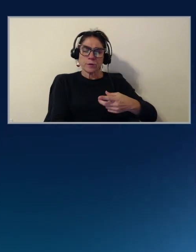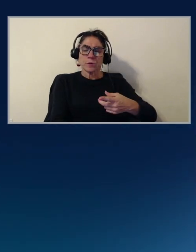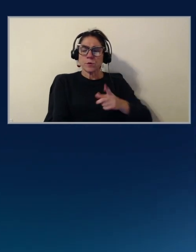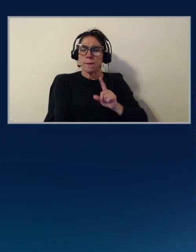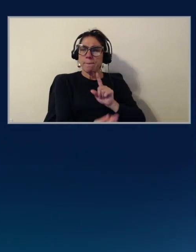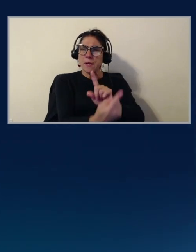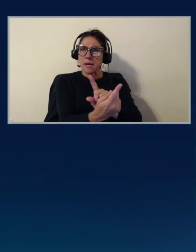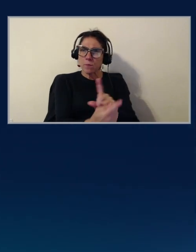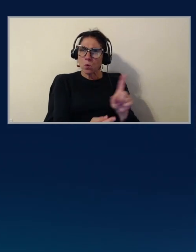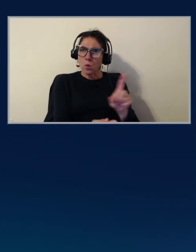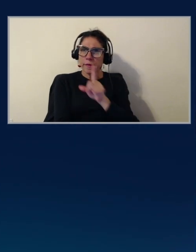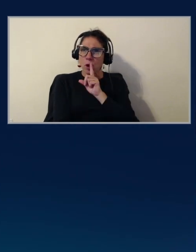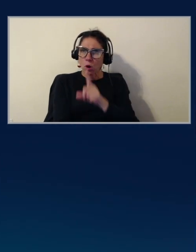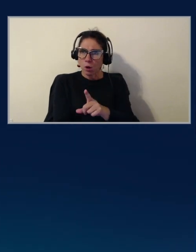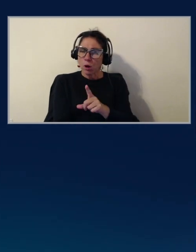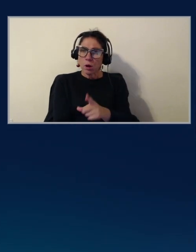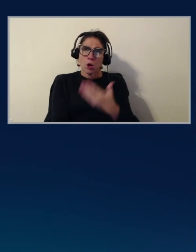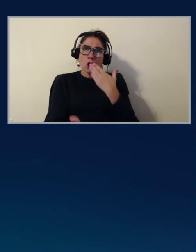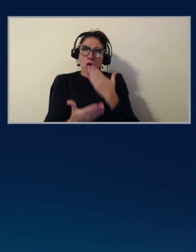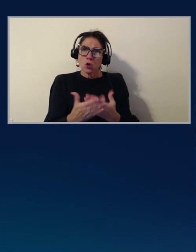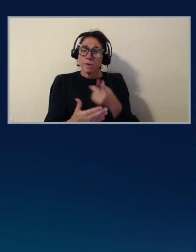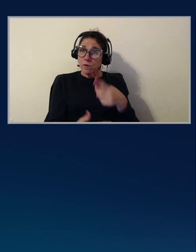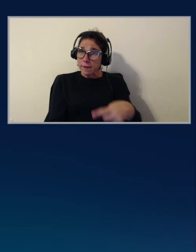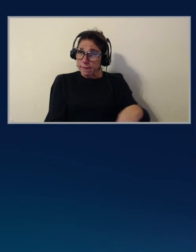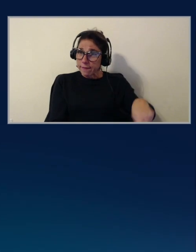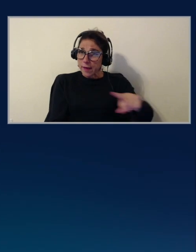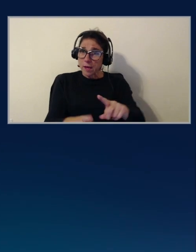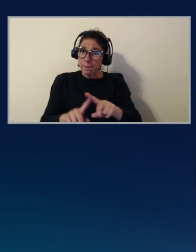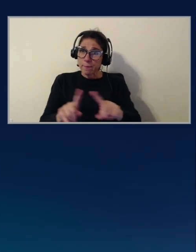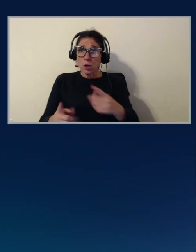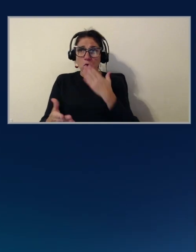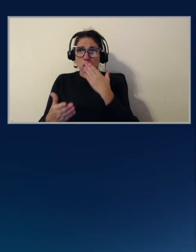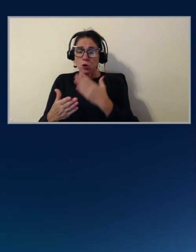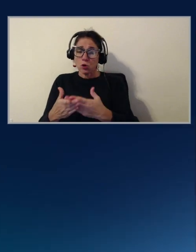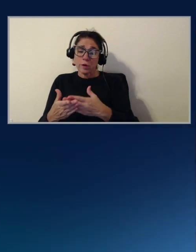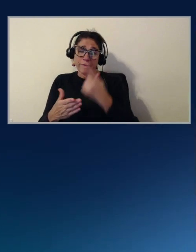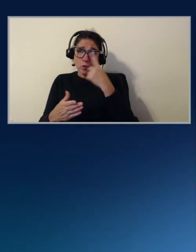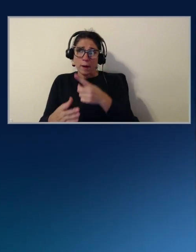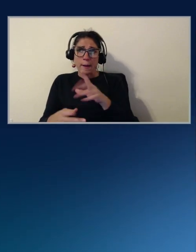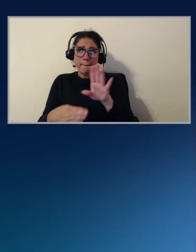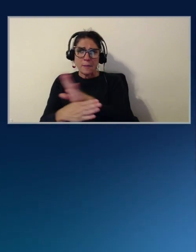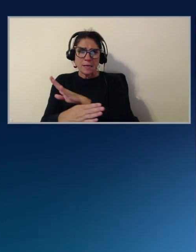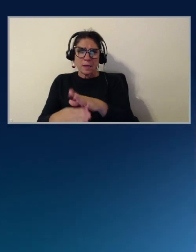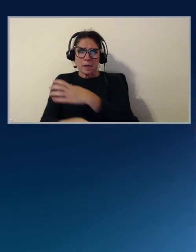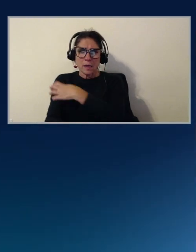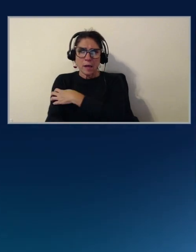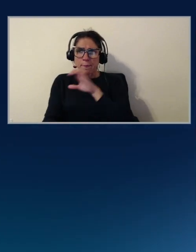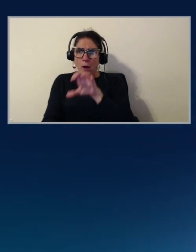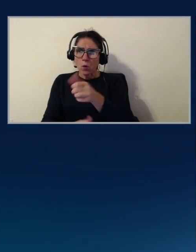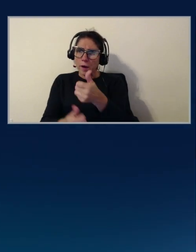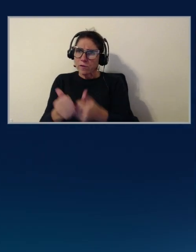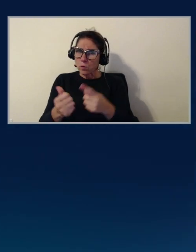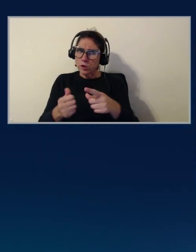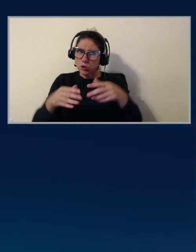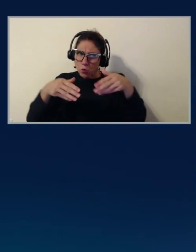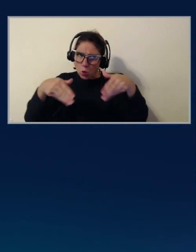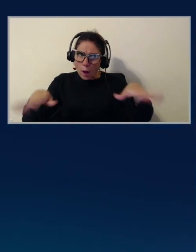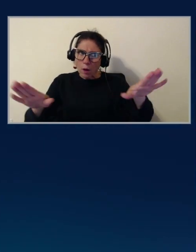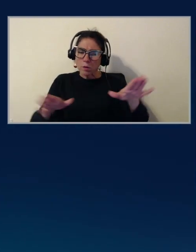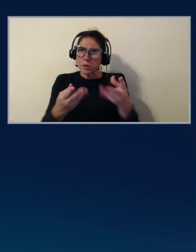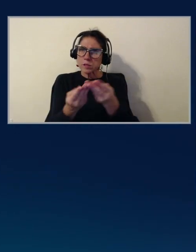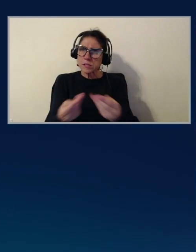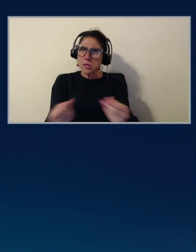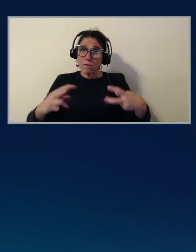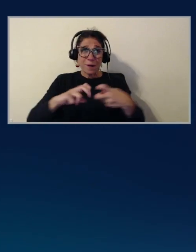not only dividends for them, but for the end business. This is going to empower everybody to go out and solve problems. I gotta say, well